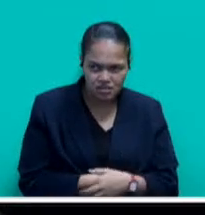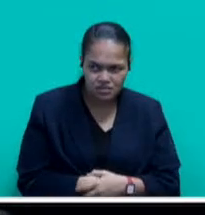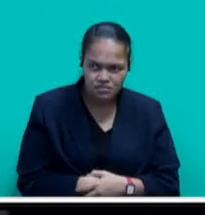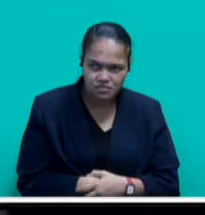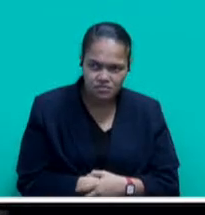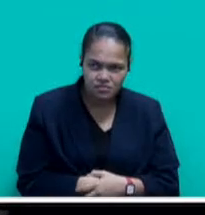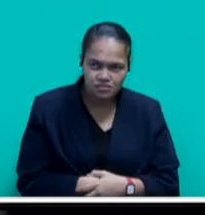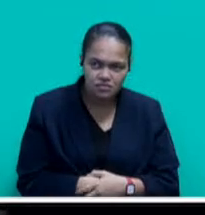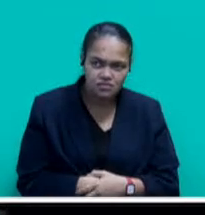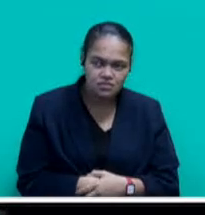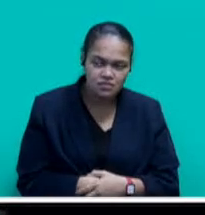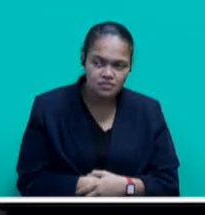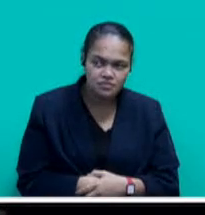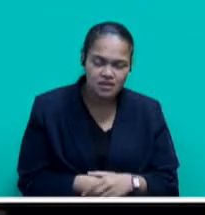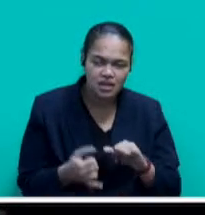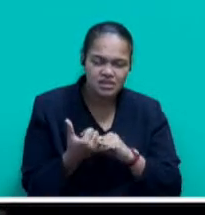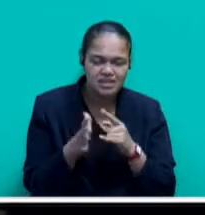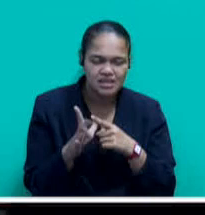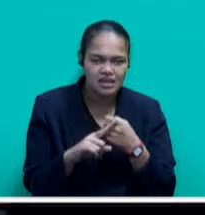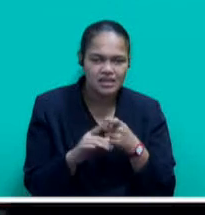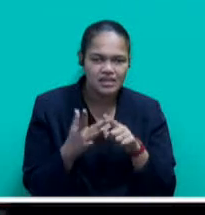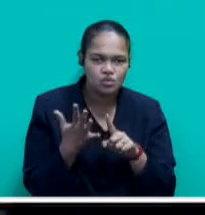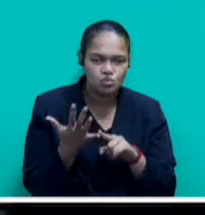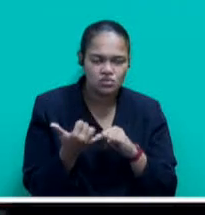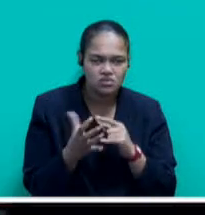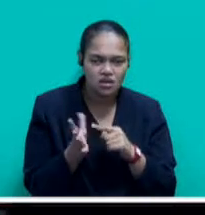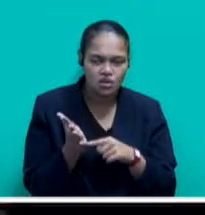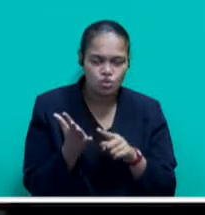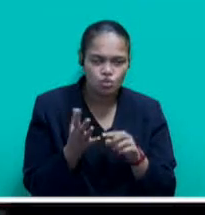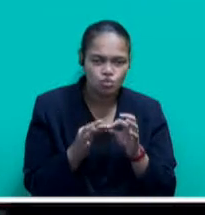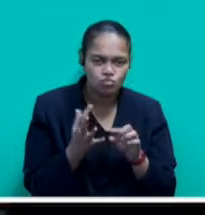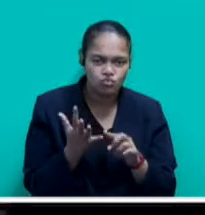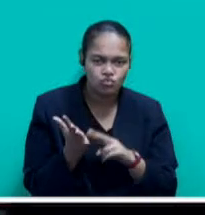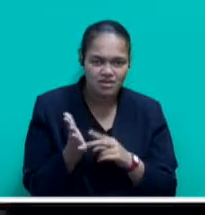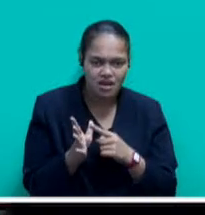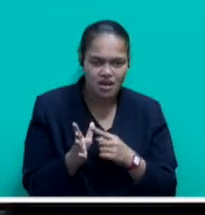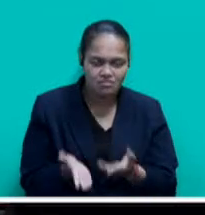Honourable Sakiusa Tubuna. You have the floor, sir.